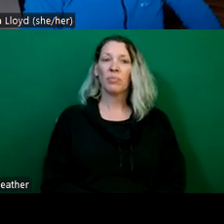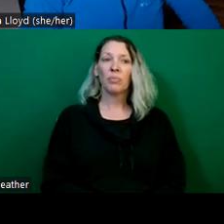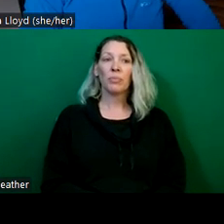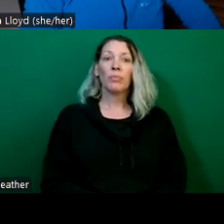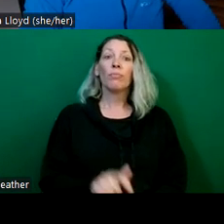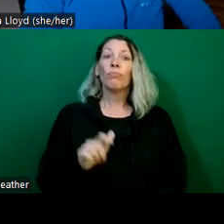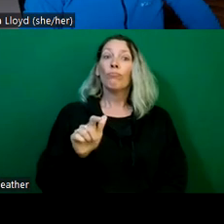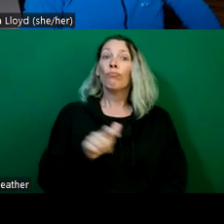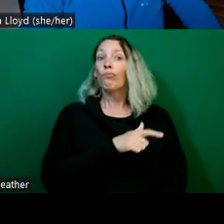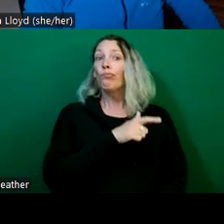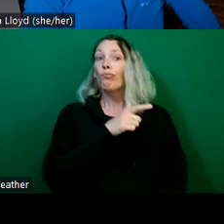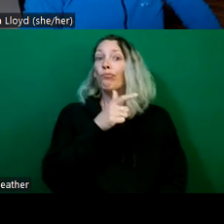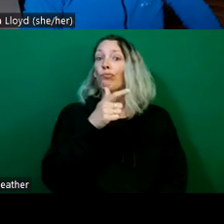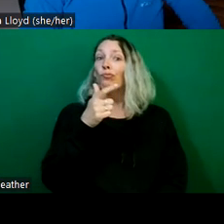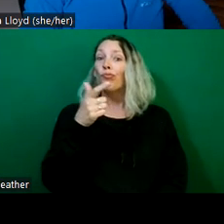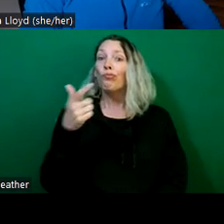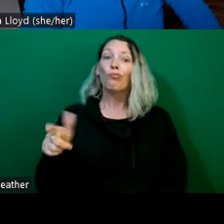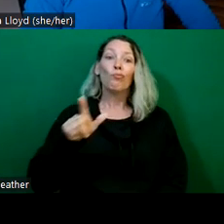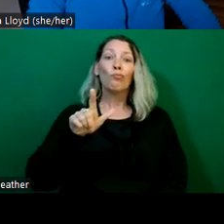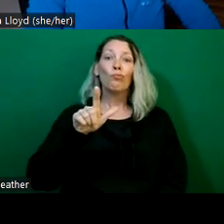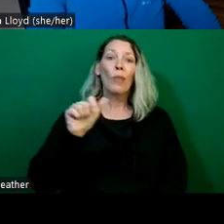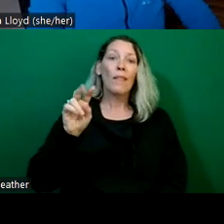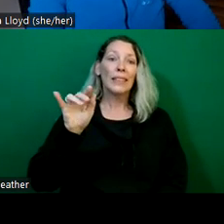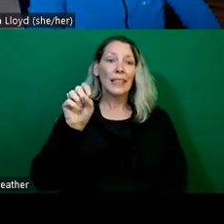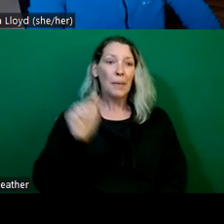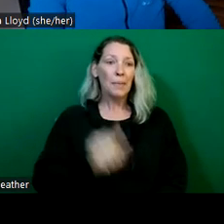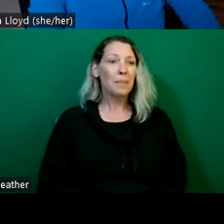And how about Lavisa?